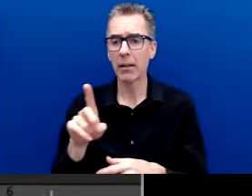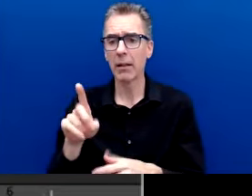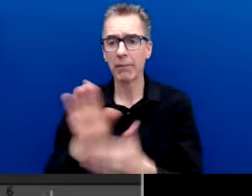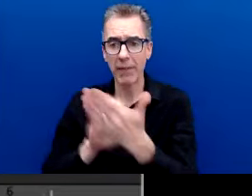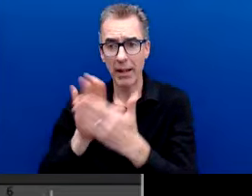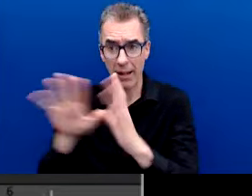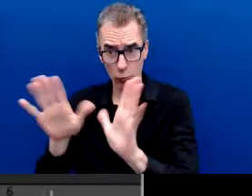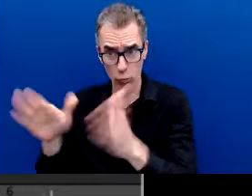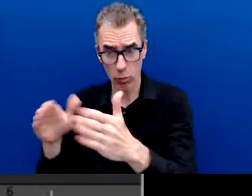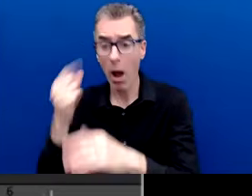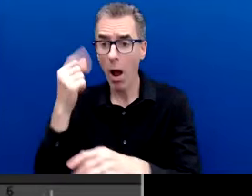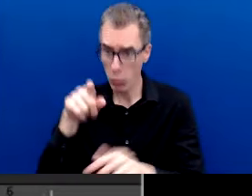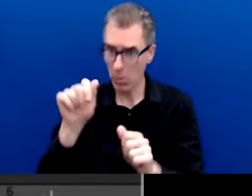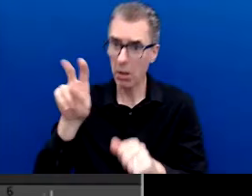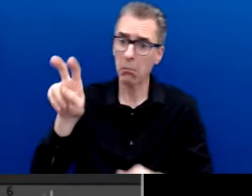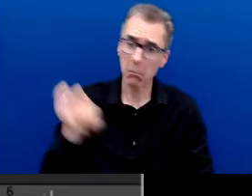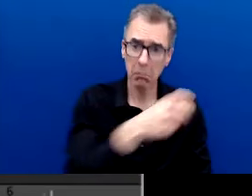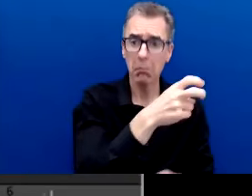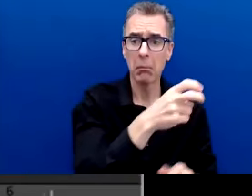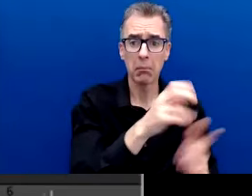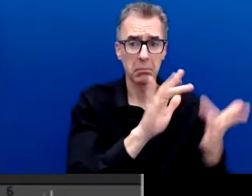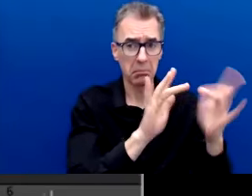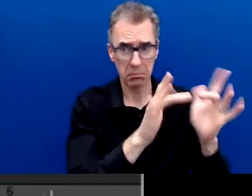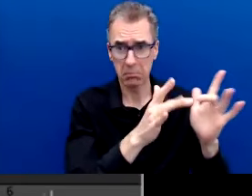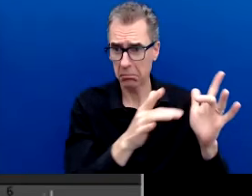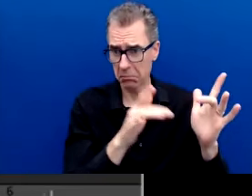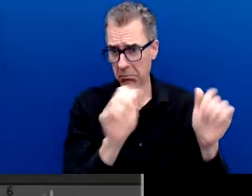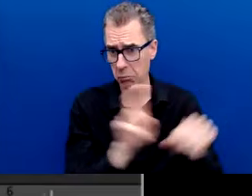it online. But this video has no